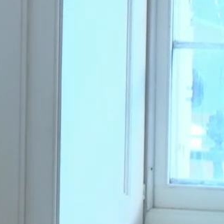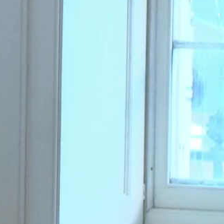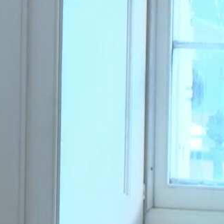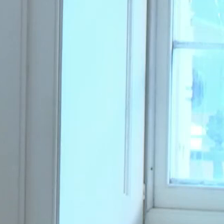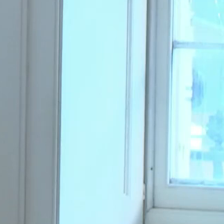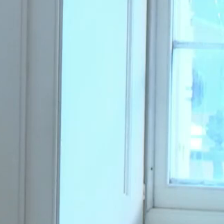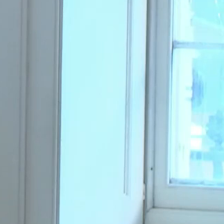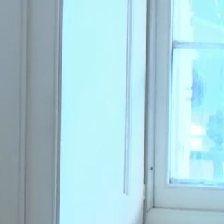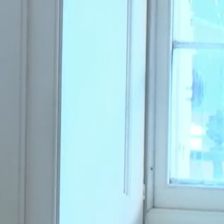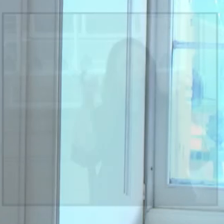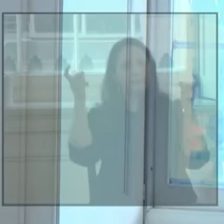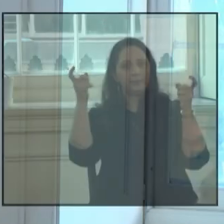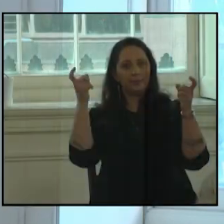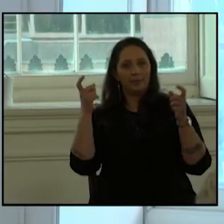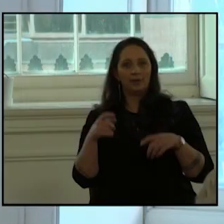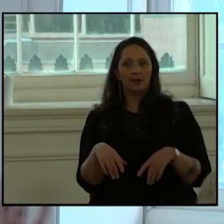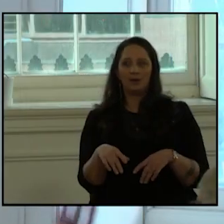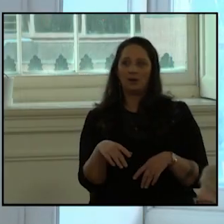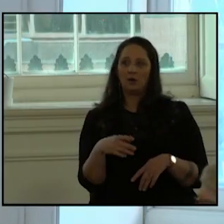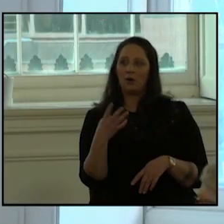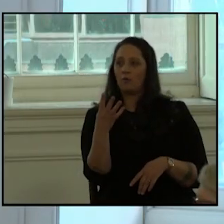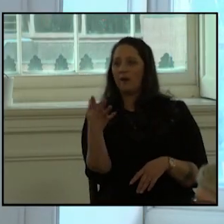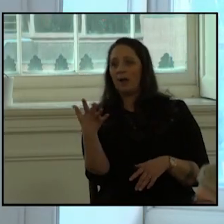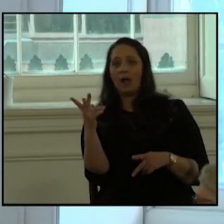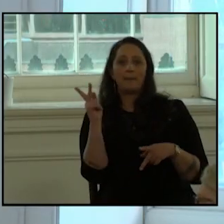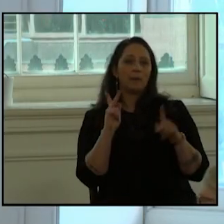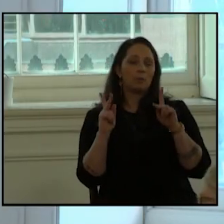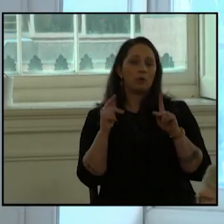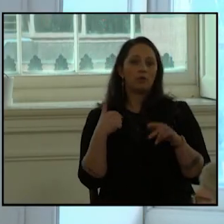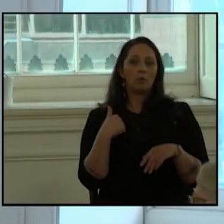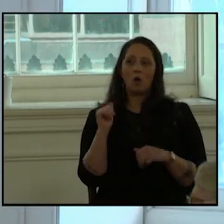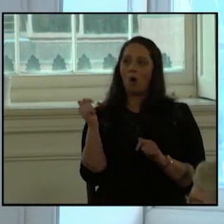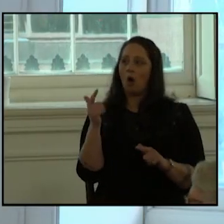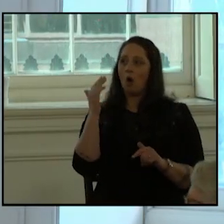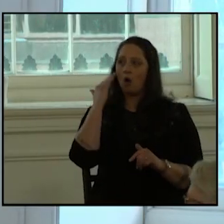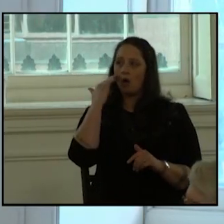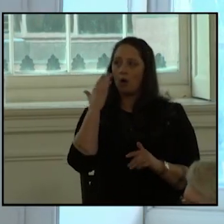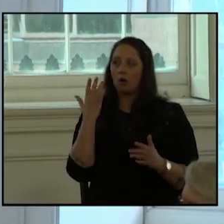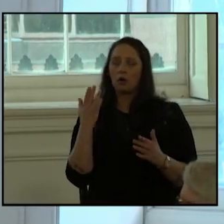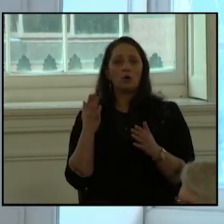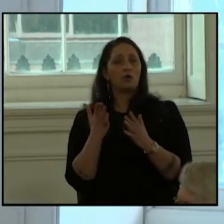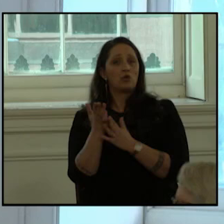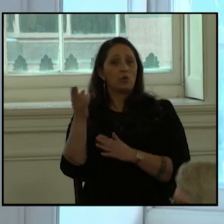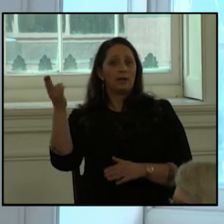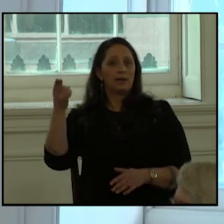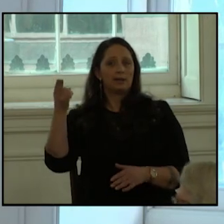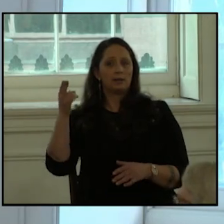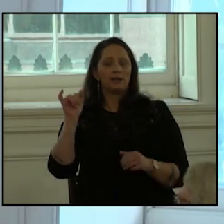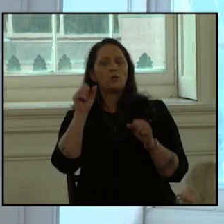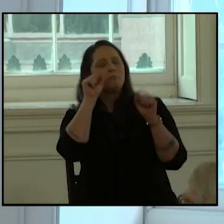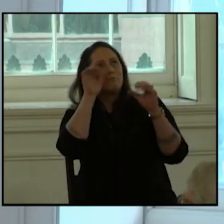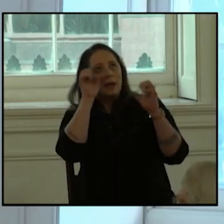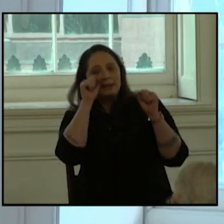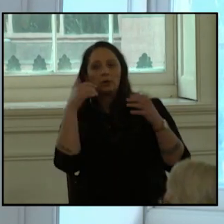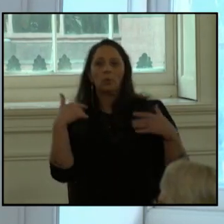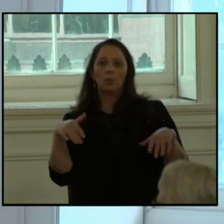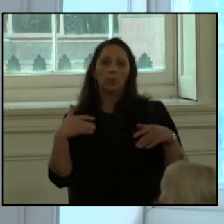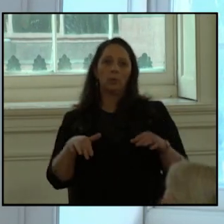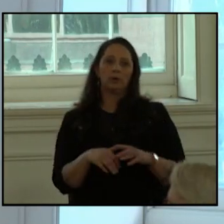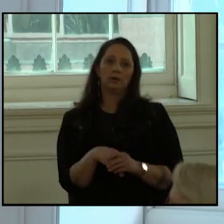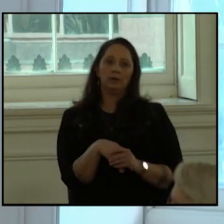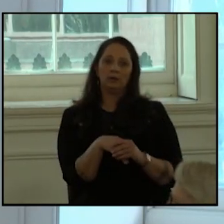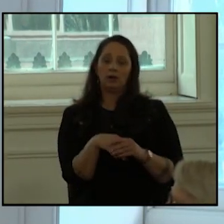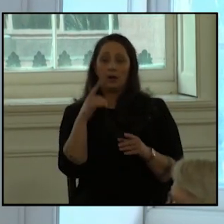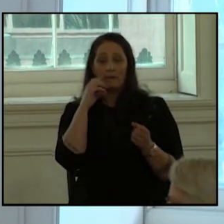means celebrating four or five people that we all know of during the course of history that were amazing.